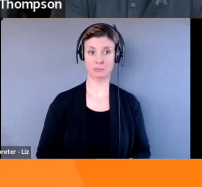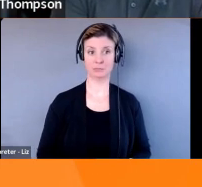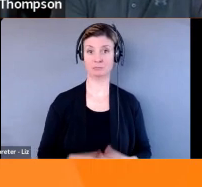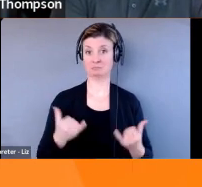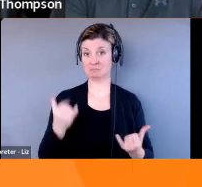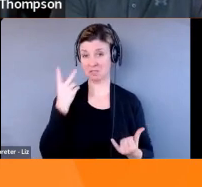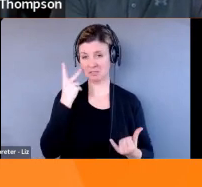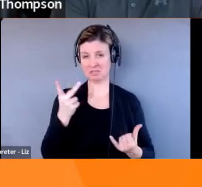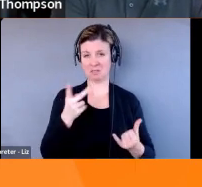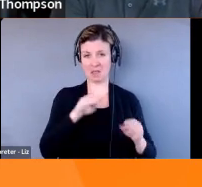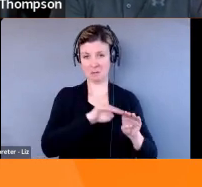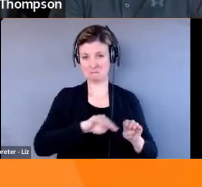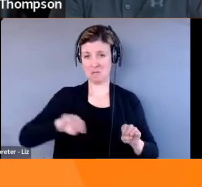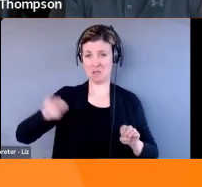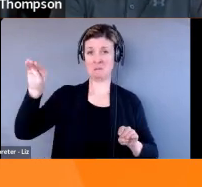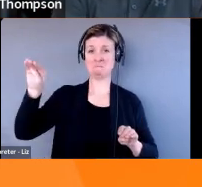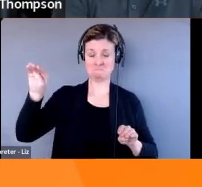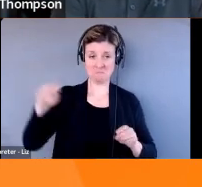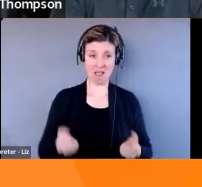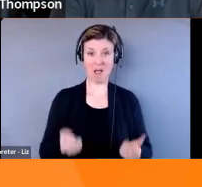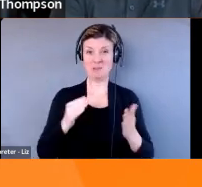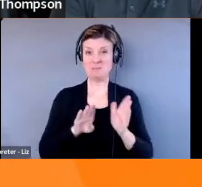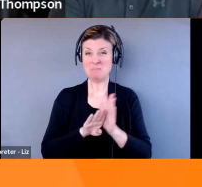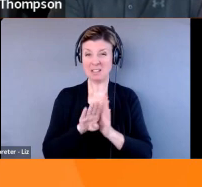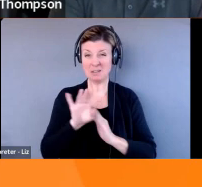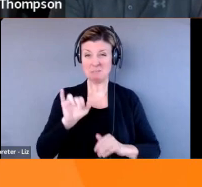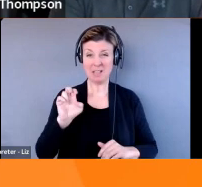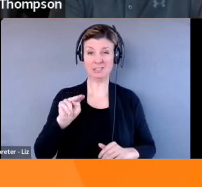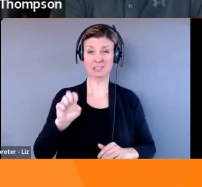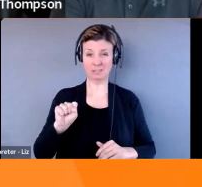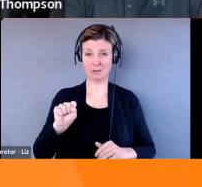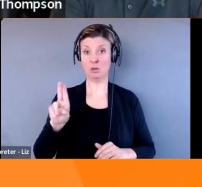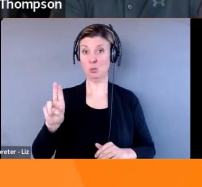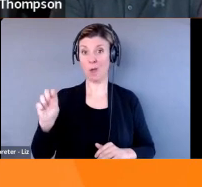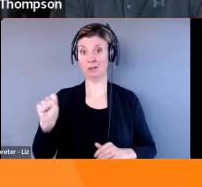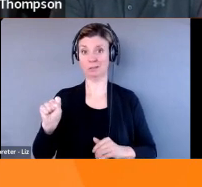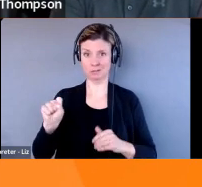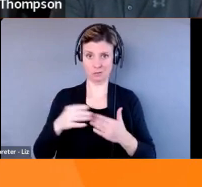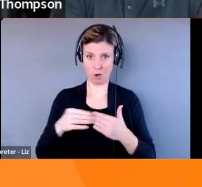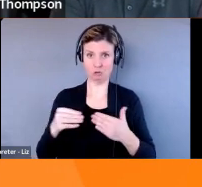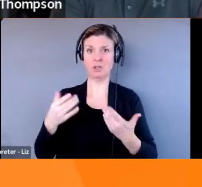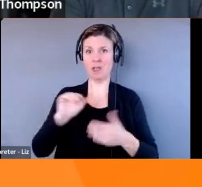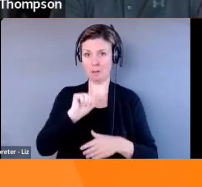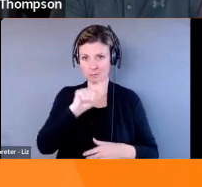How many billions of US dollars Amazon sold through their platform? And you'll see 2020,